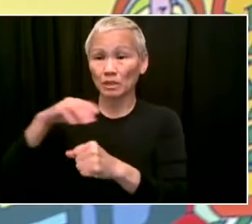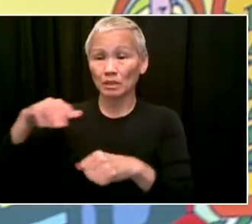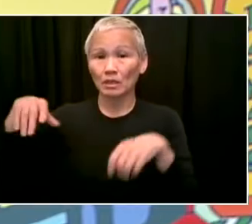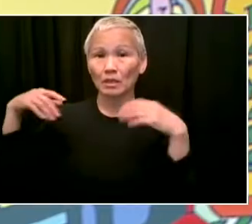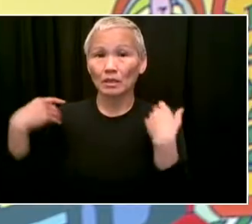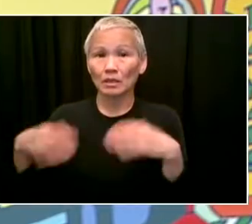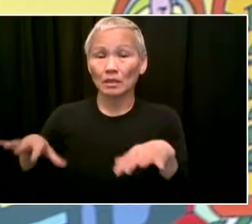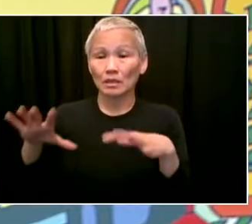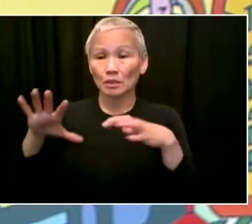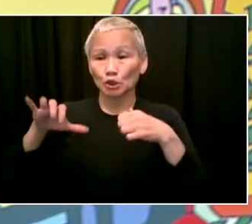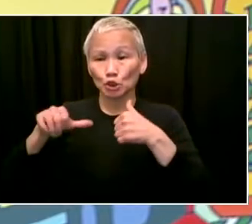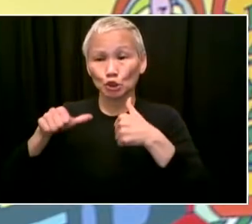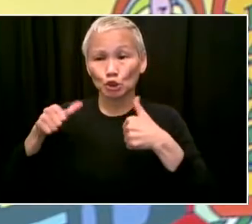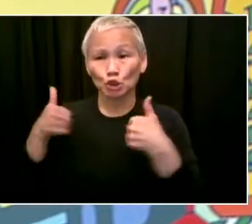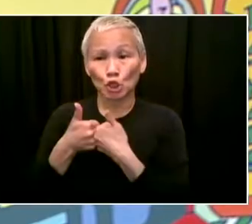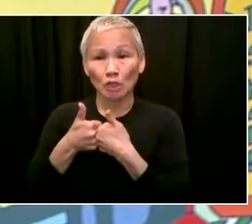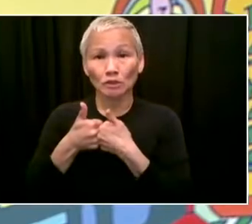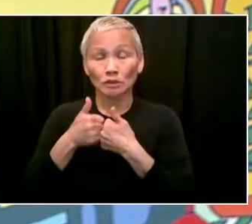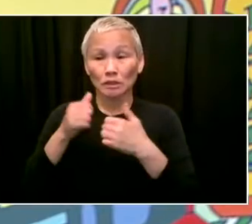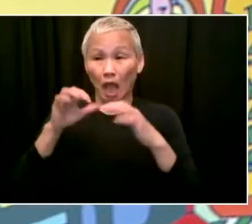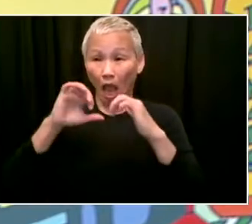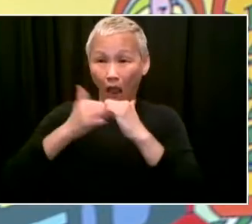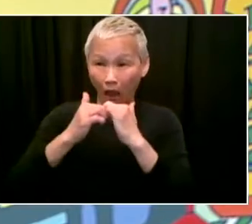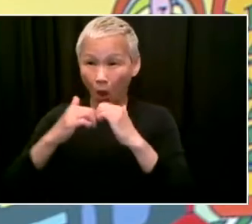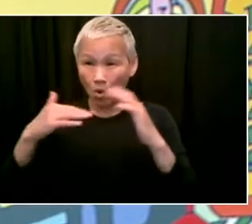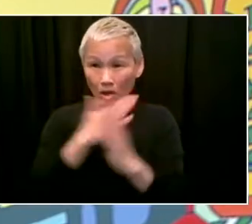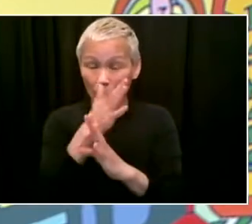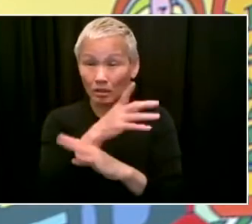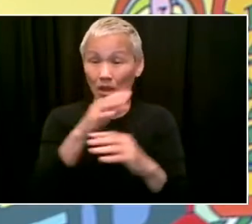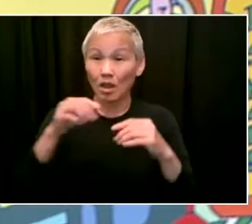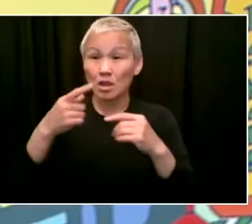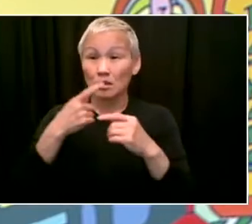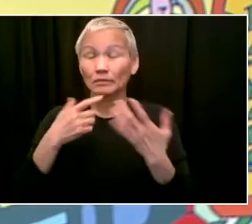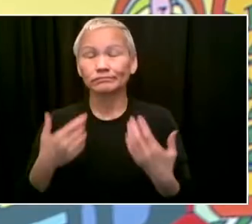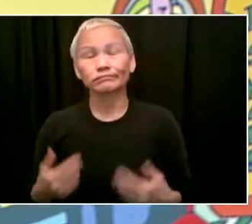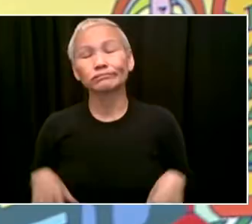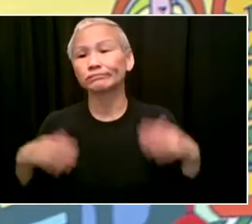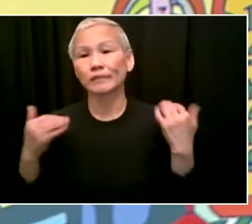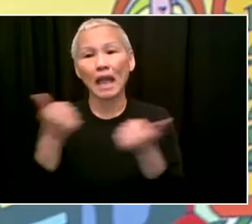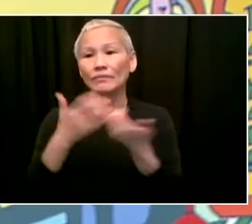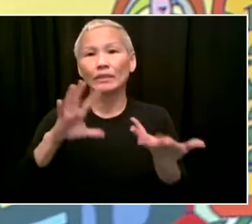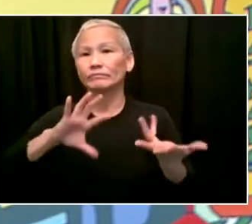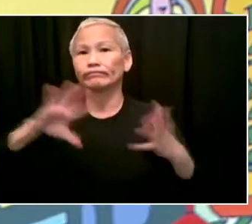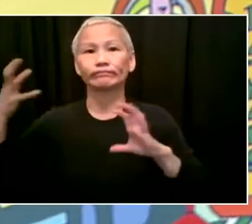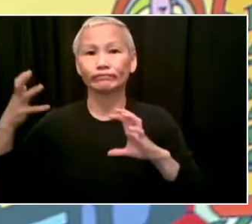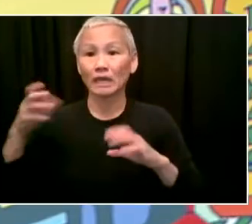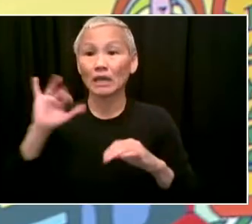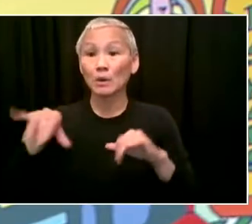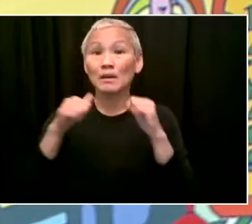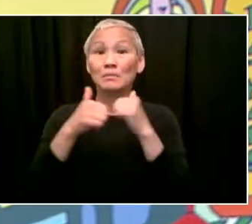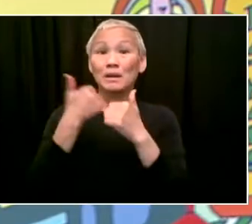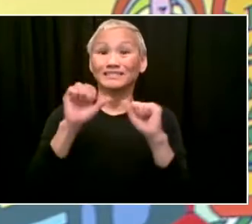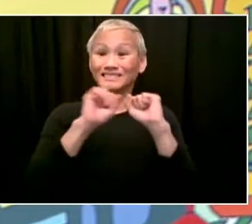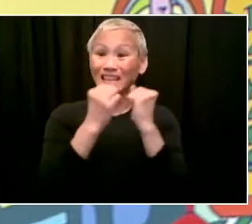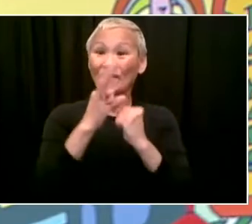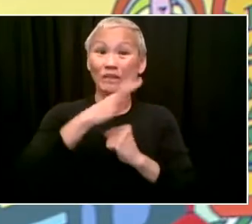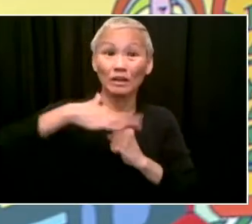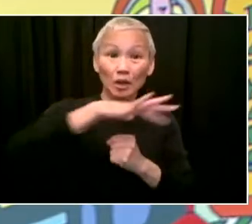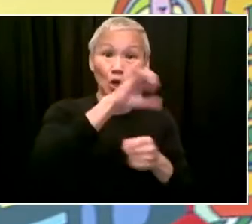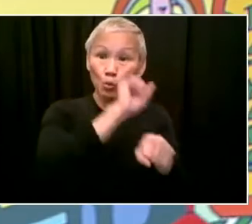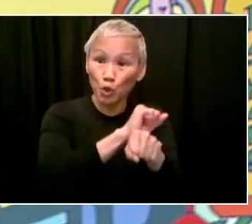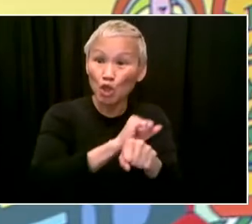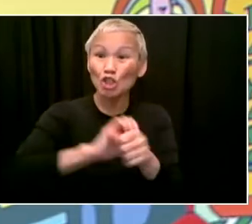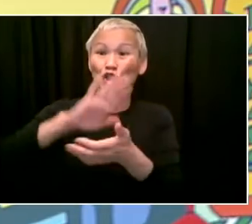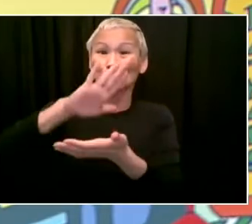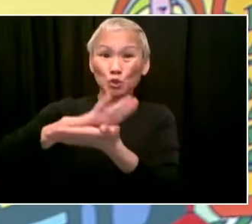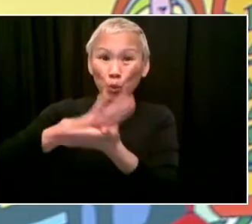of societal dysfunction. Because I keep saying, I think it's important to say, when hundreds